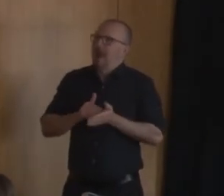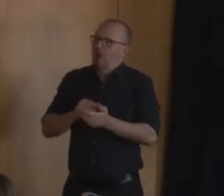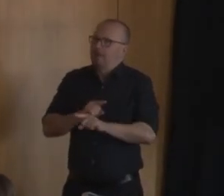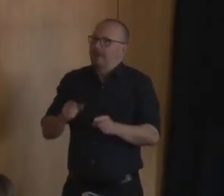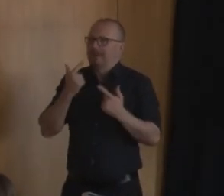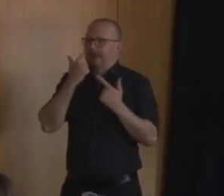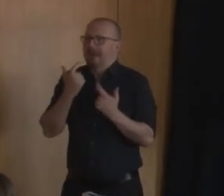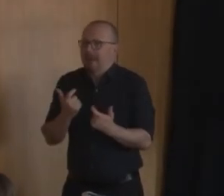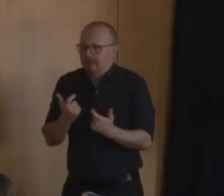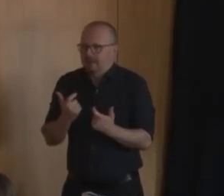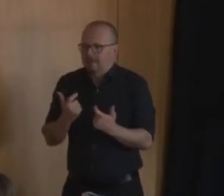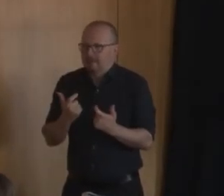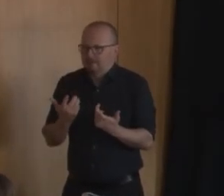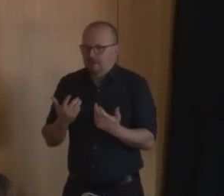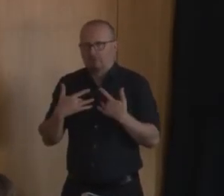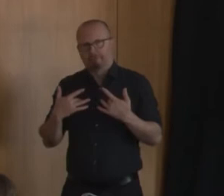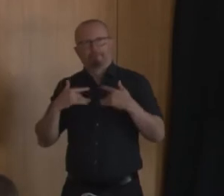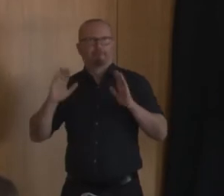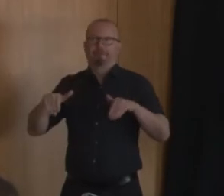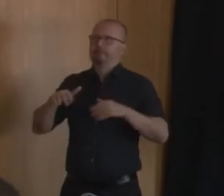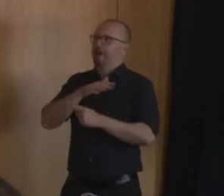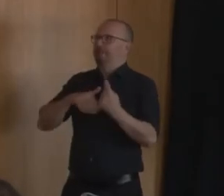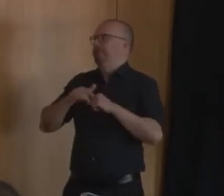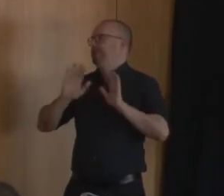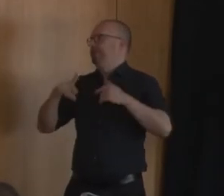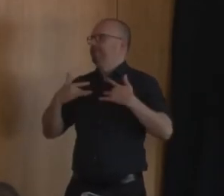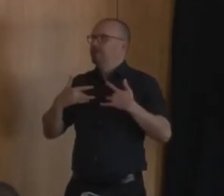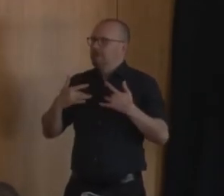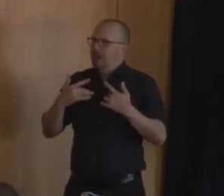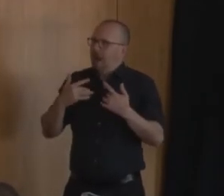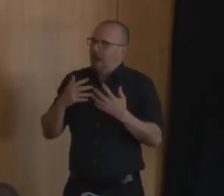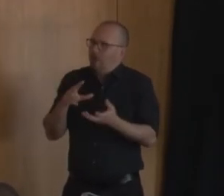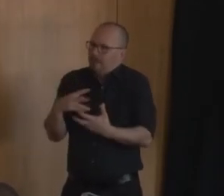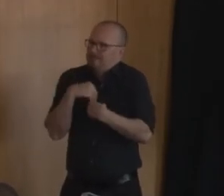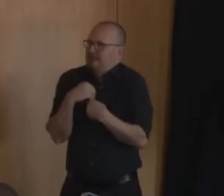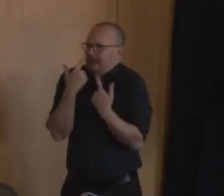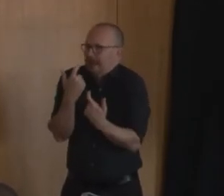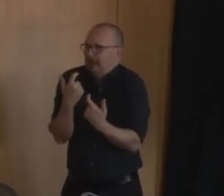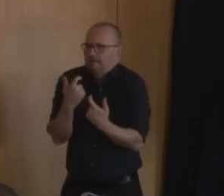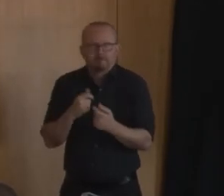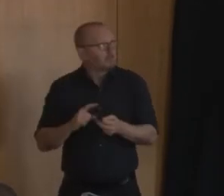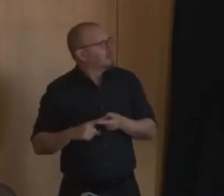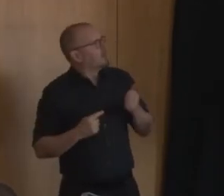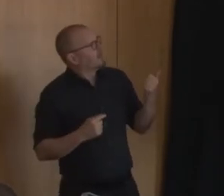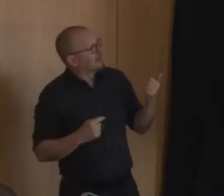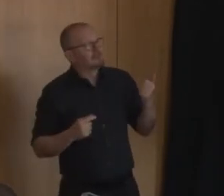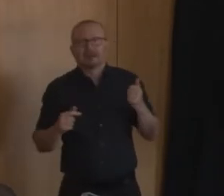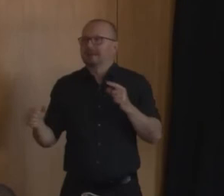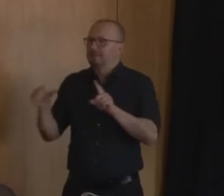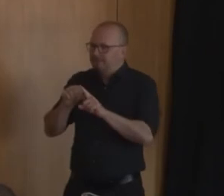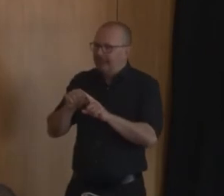us throughout was from connection to action. And that all came back to the impact we were wanting to have, connection